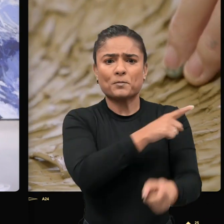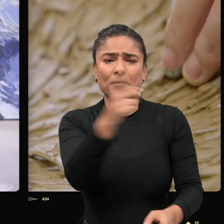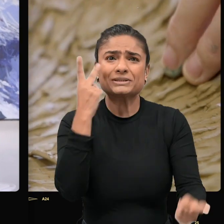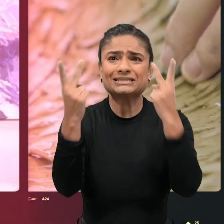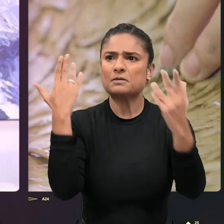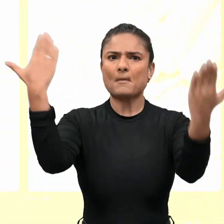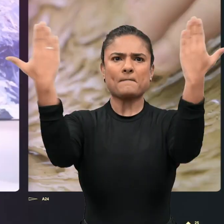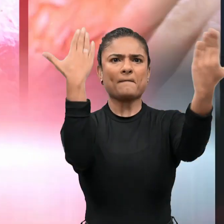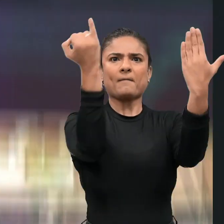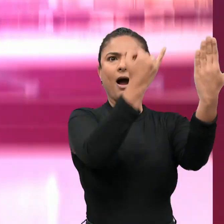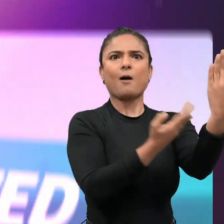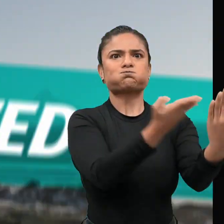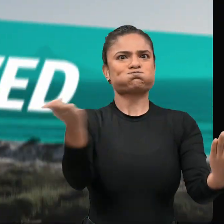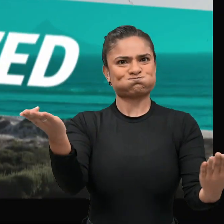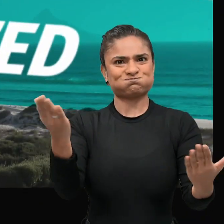and exhibitions.